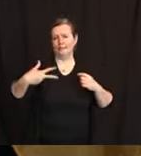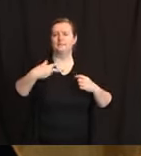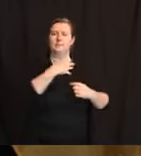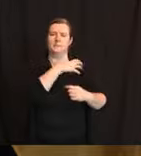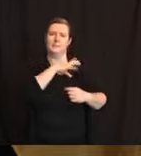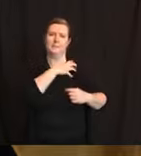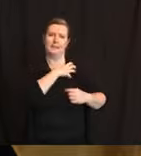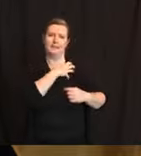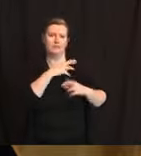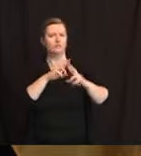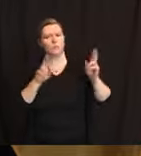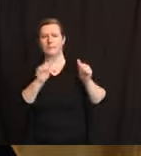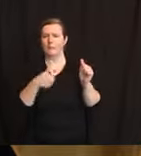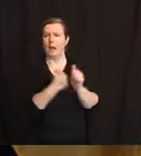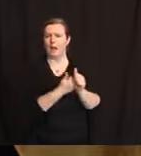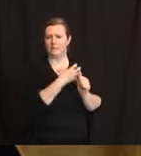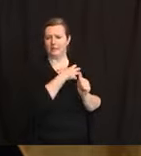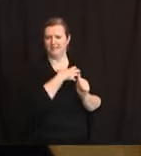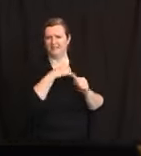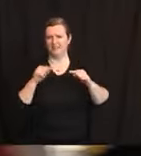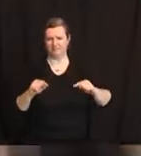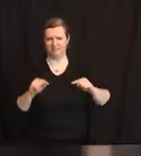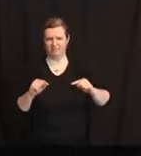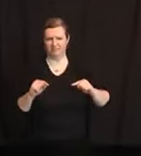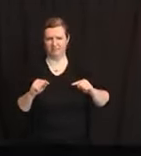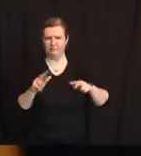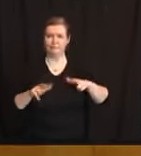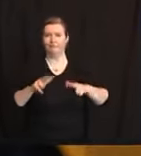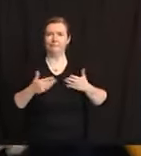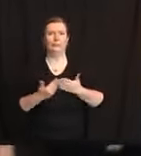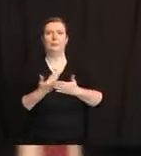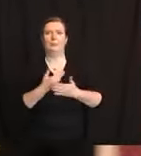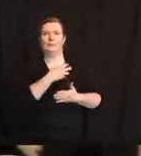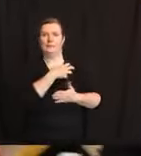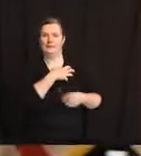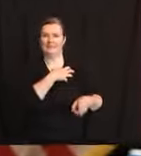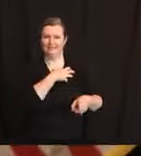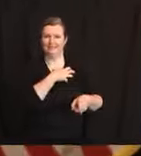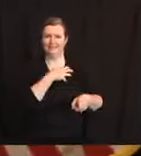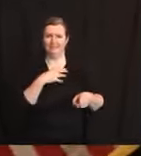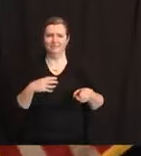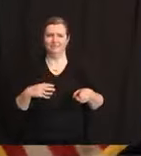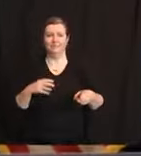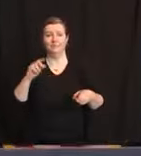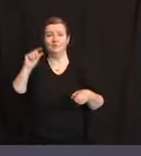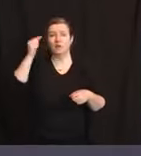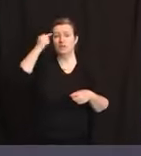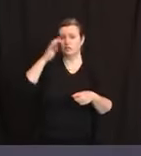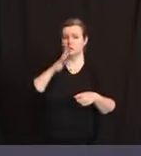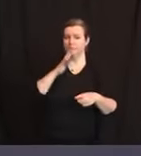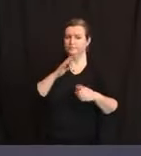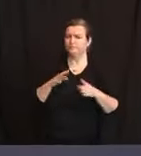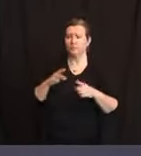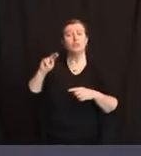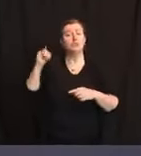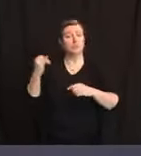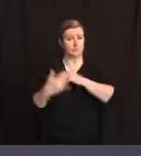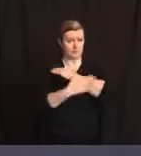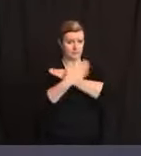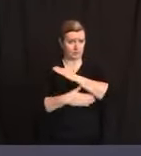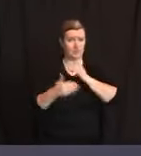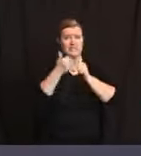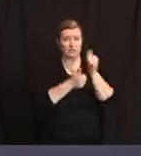to monitor social distancing. And Len referred to this, the great thing about New Jersey beaches, they may be configured differently from town to town, but you do